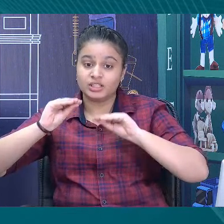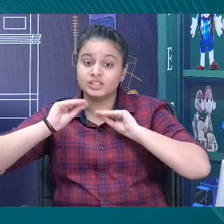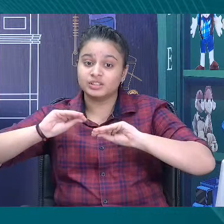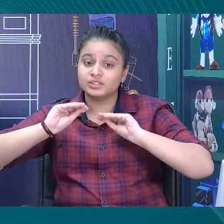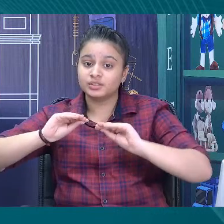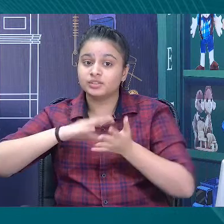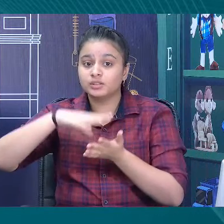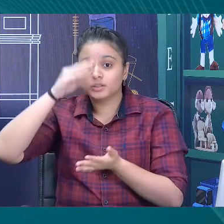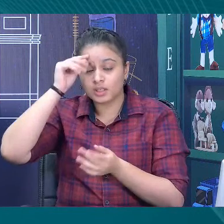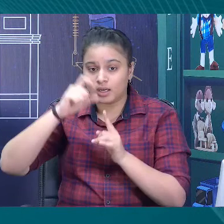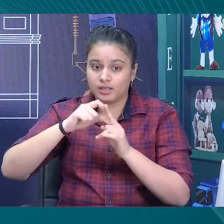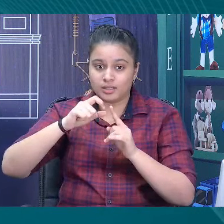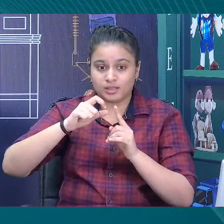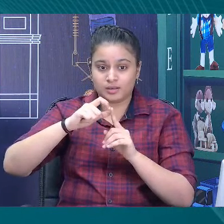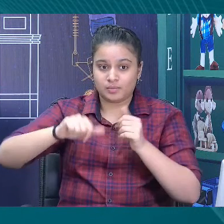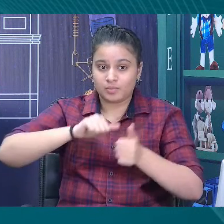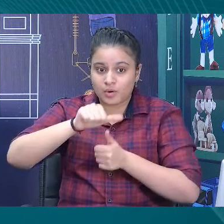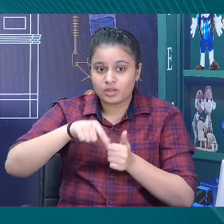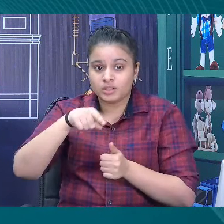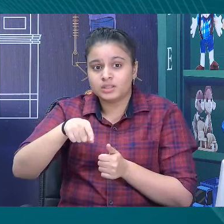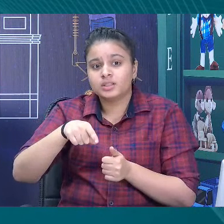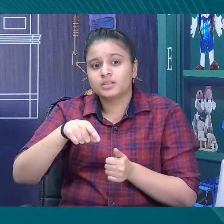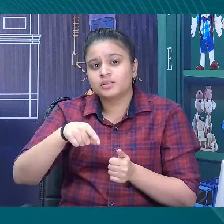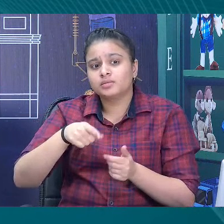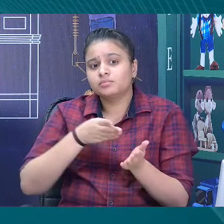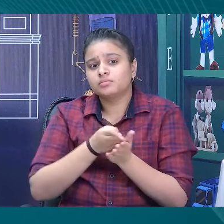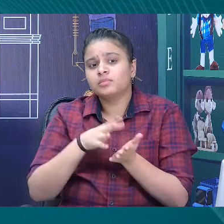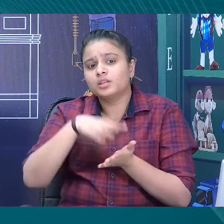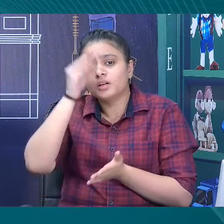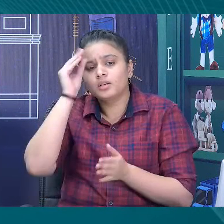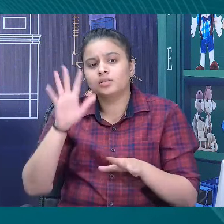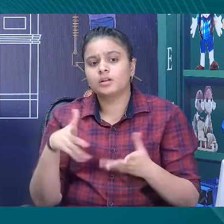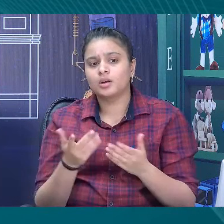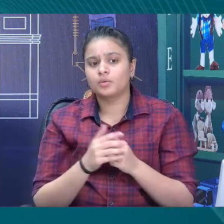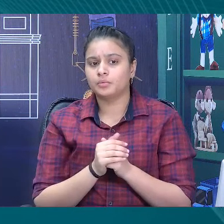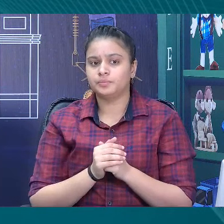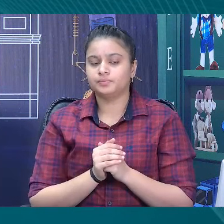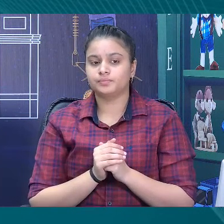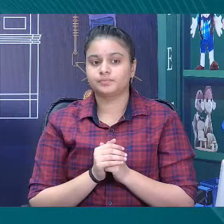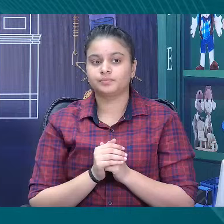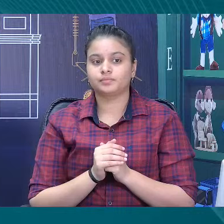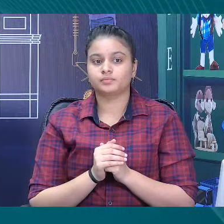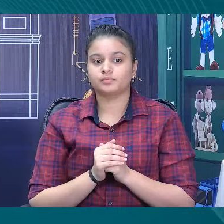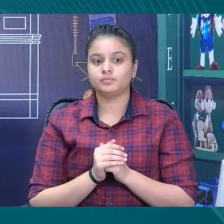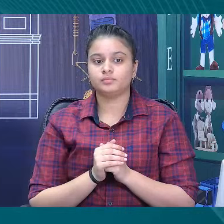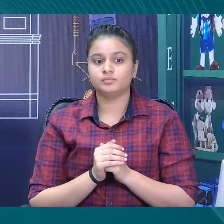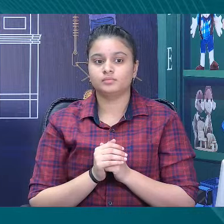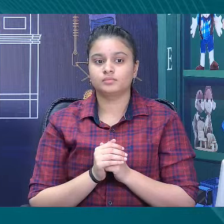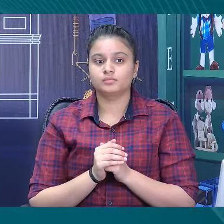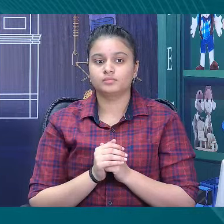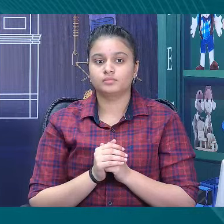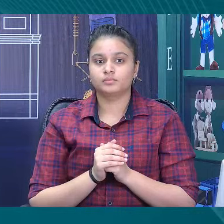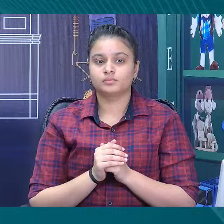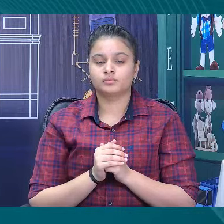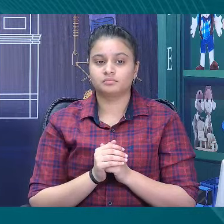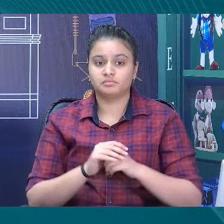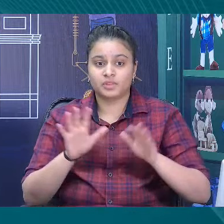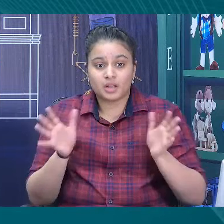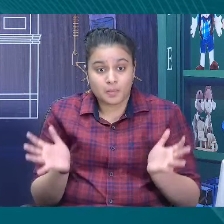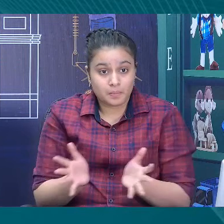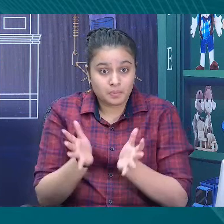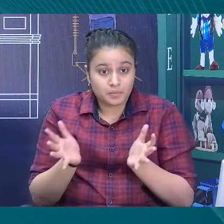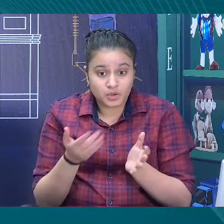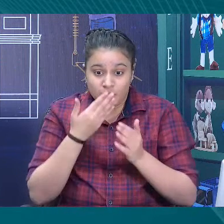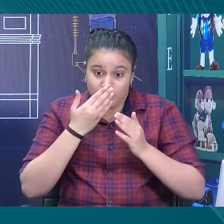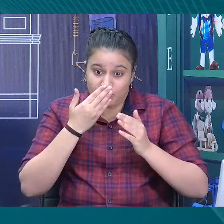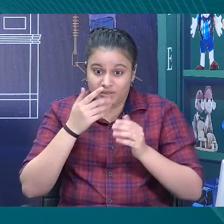transaction, whether it is building on the motivation or engagement of the